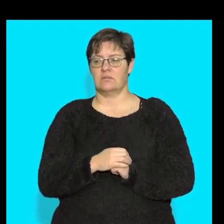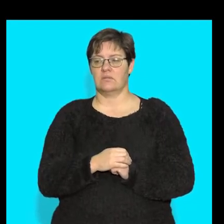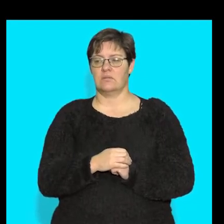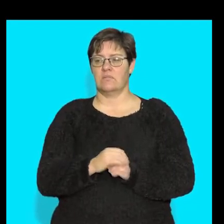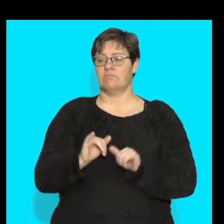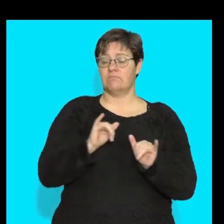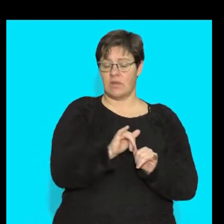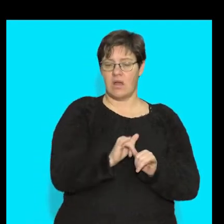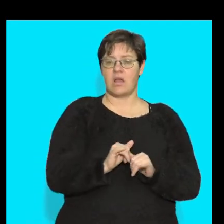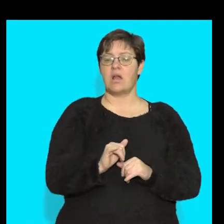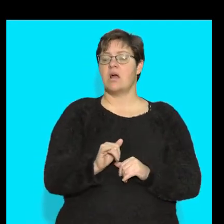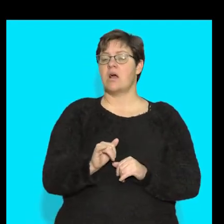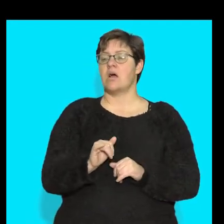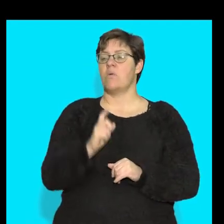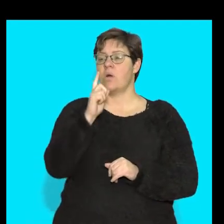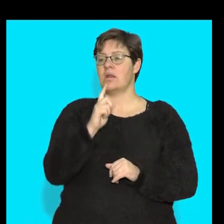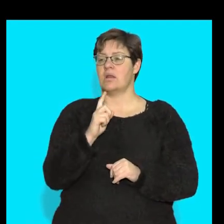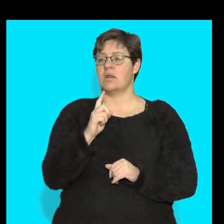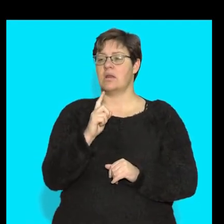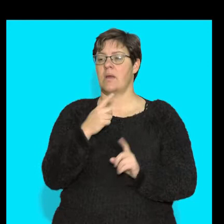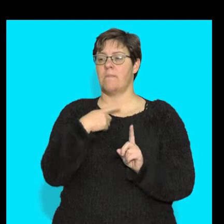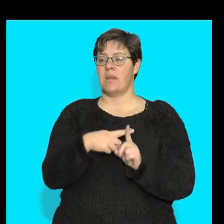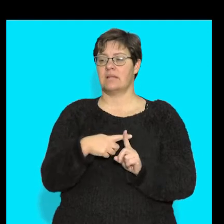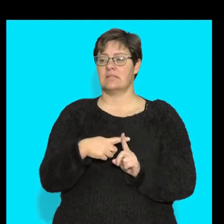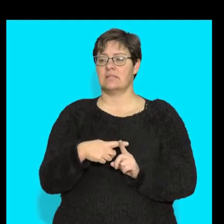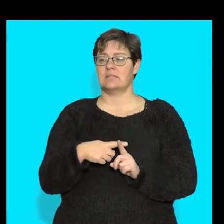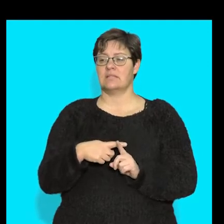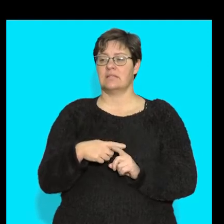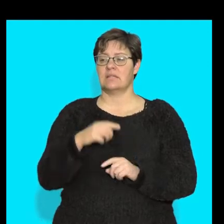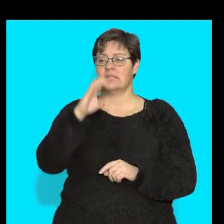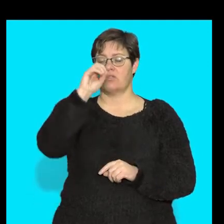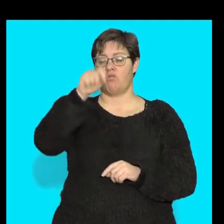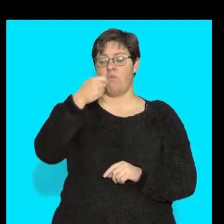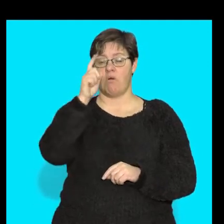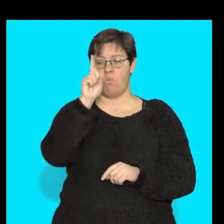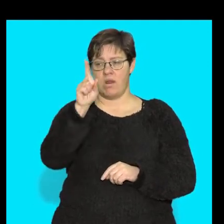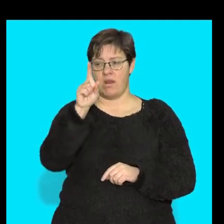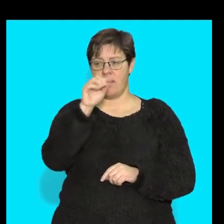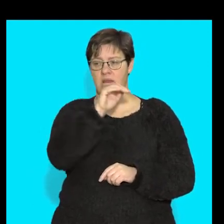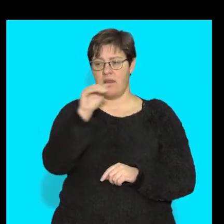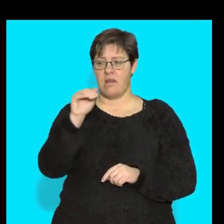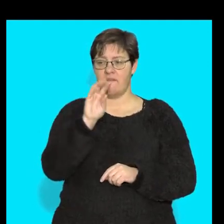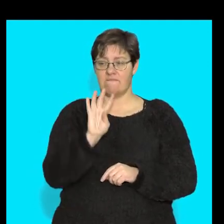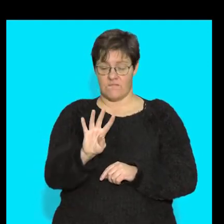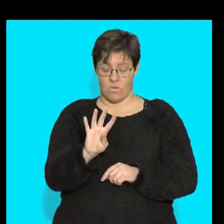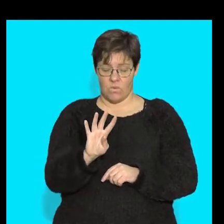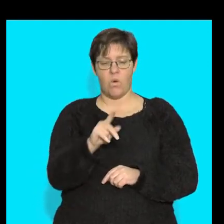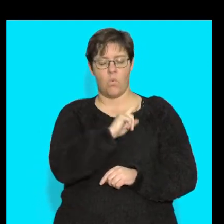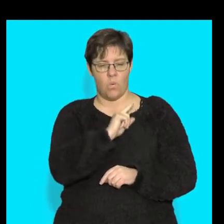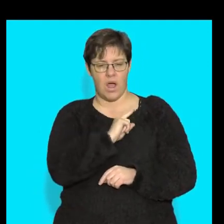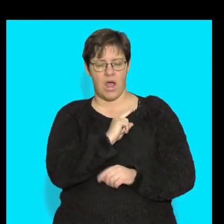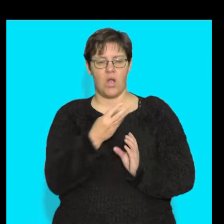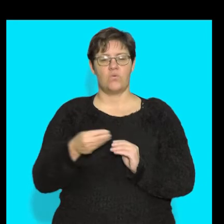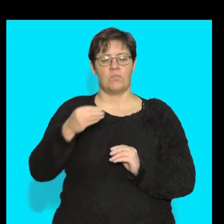for 2 years at an interest of 10%, which is 0.1 divided by 4, because this is